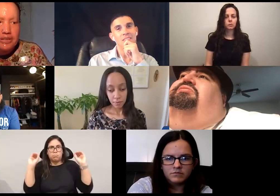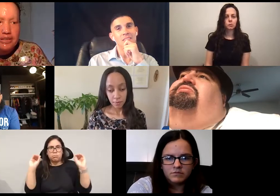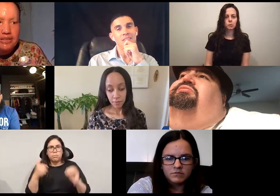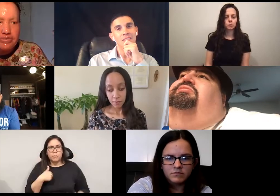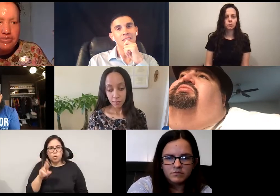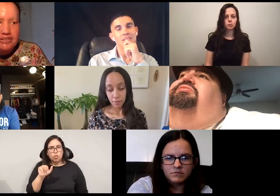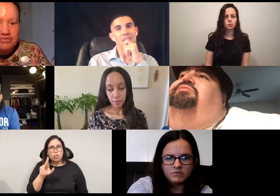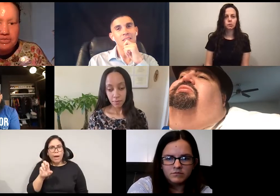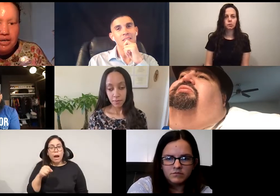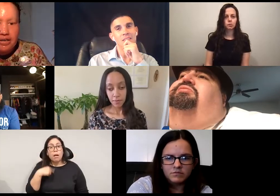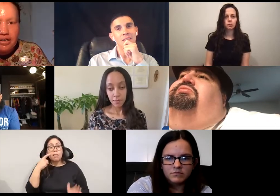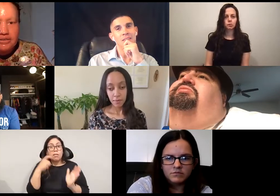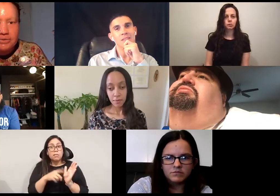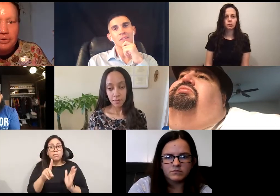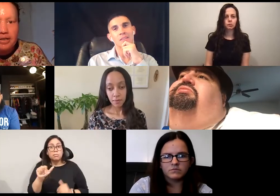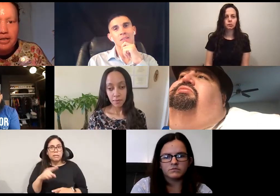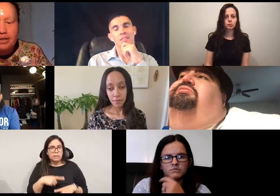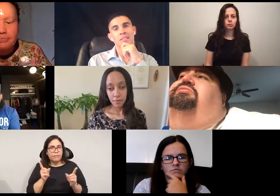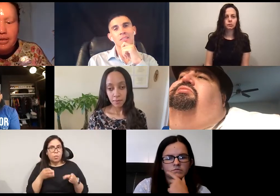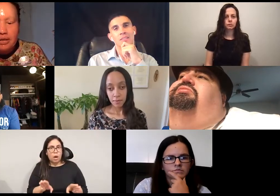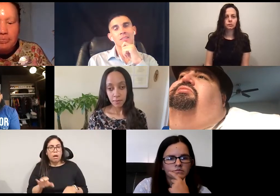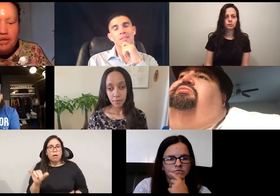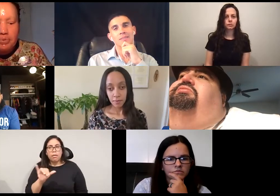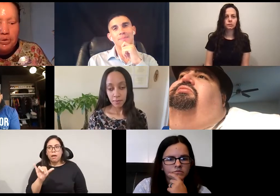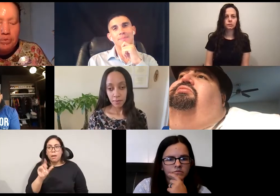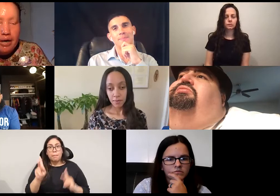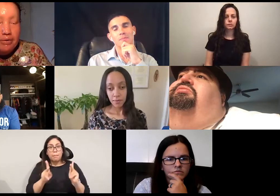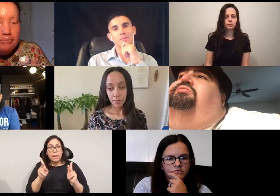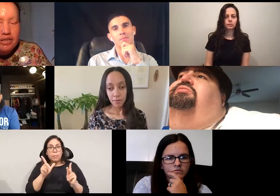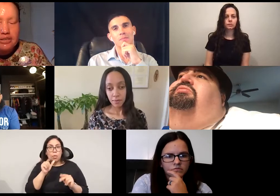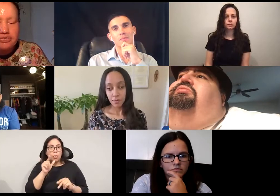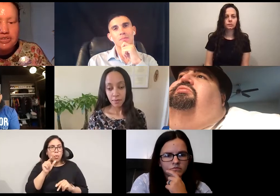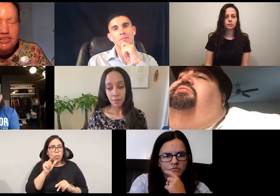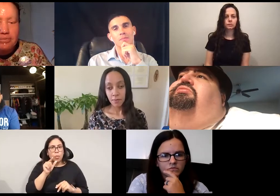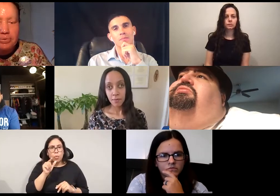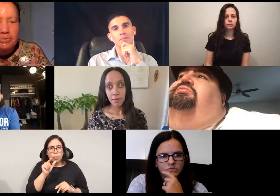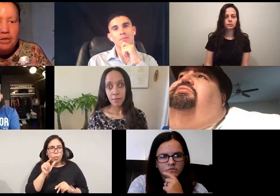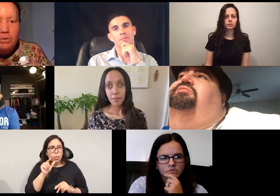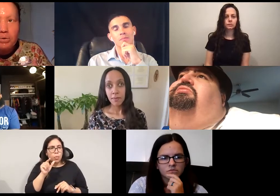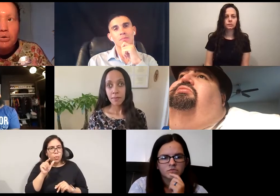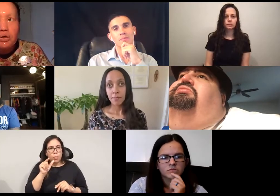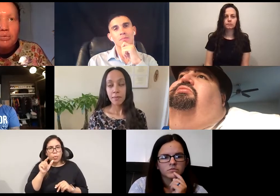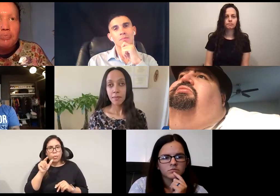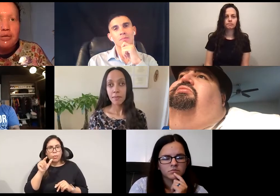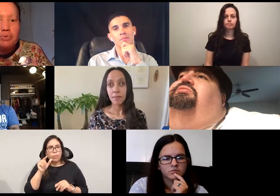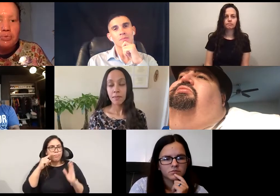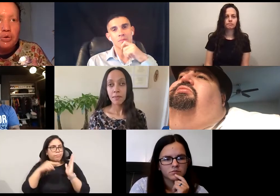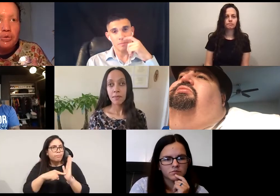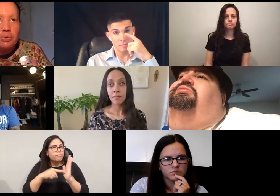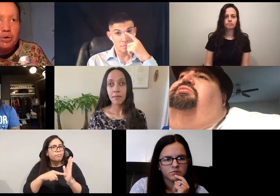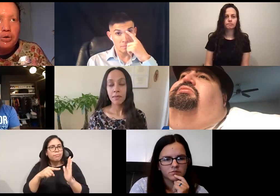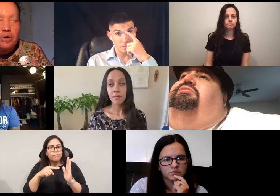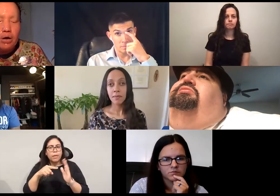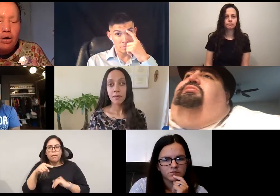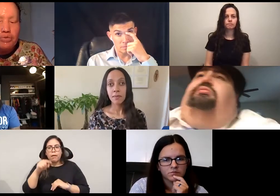saw disability in a very different way. I saw it like people who were Paralympians, for example, or people who